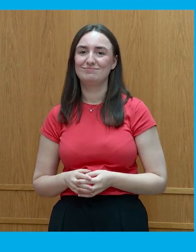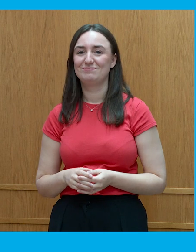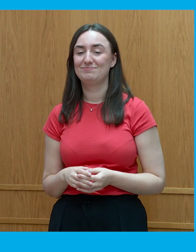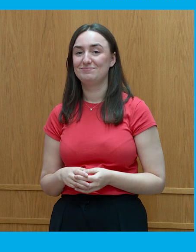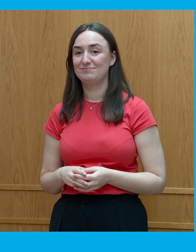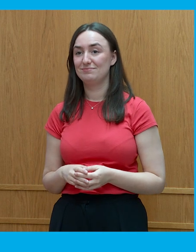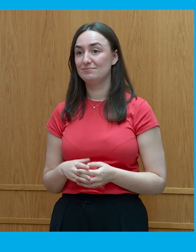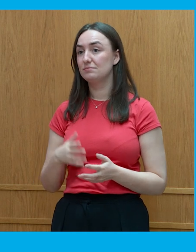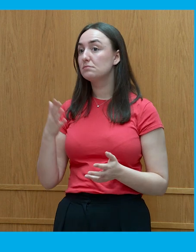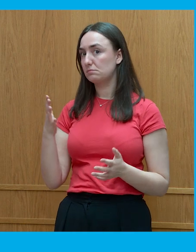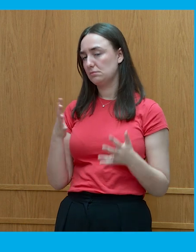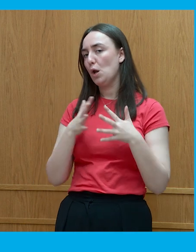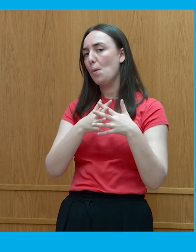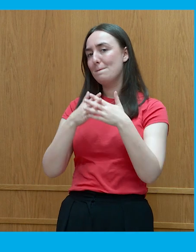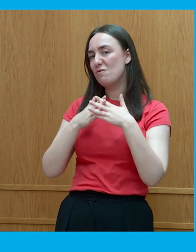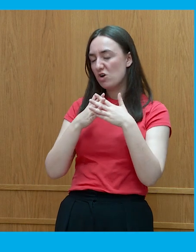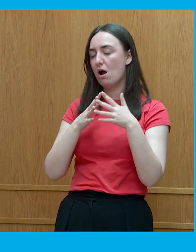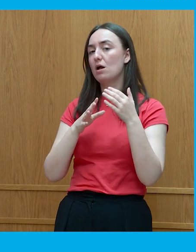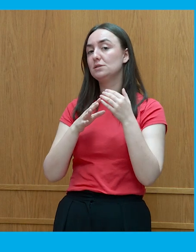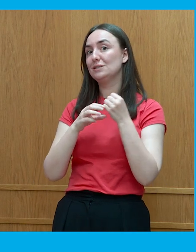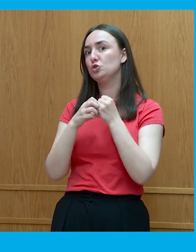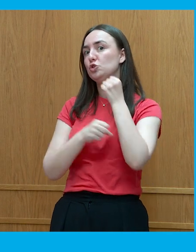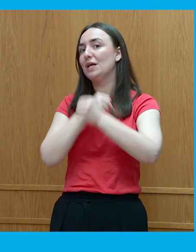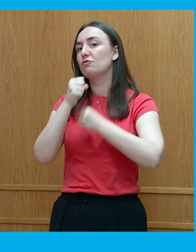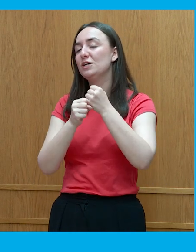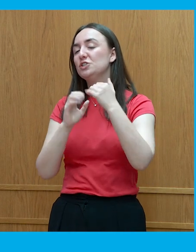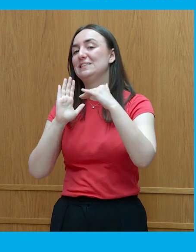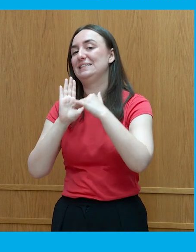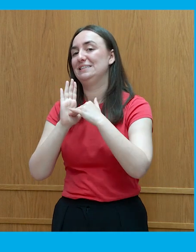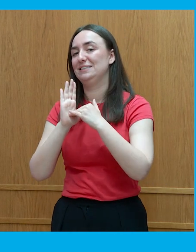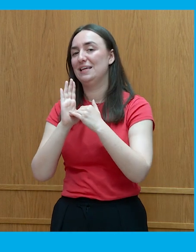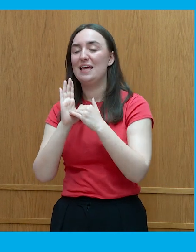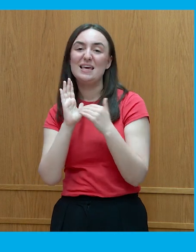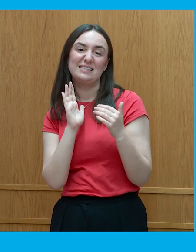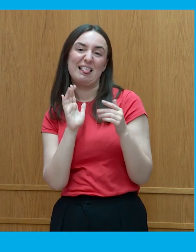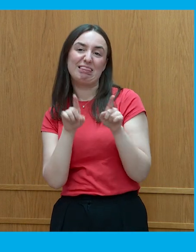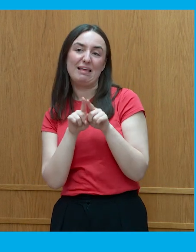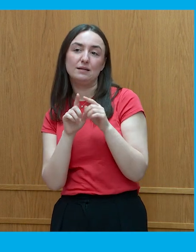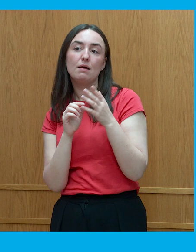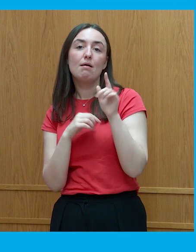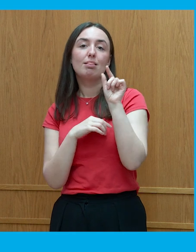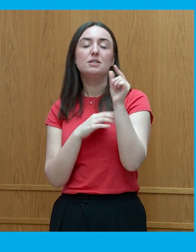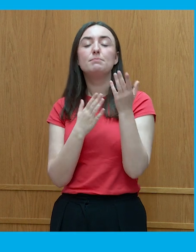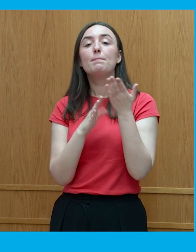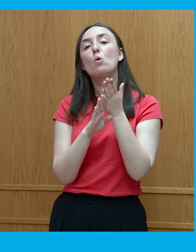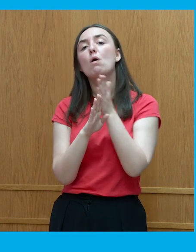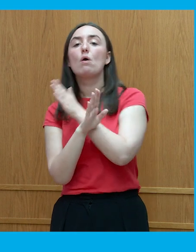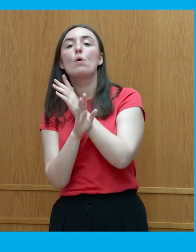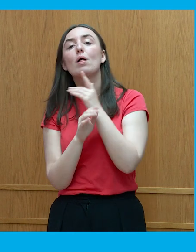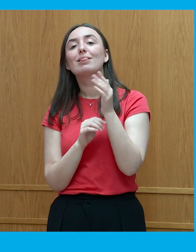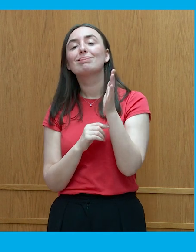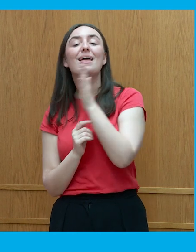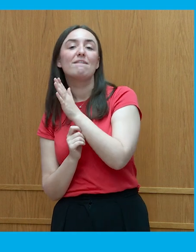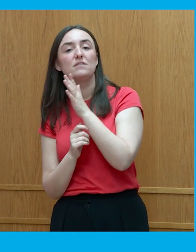U.S. Gen Z is maybe like two ticks to the left of millennials, just politically, sort of in their views.